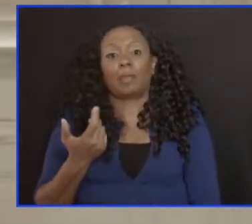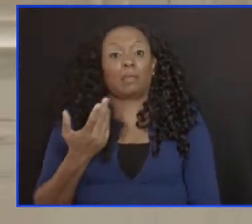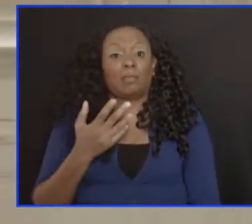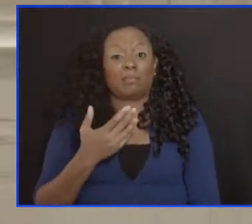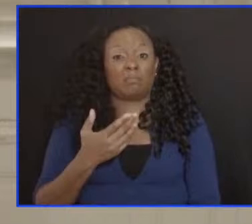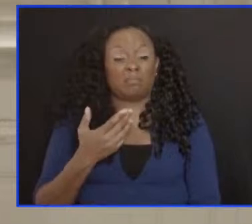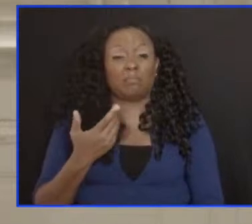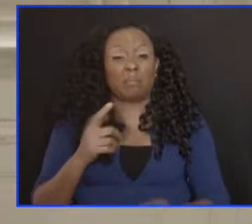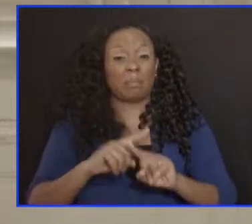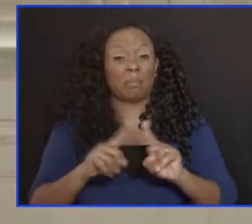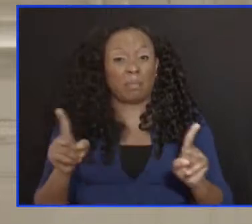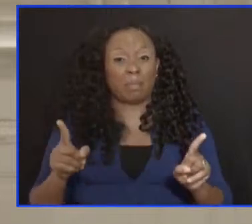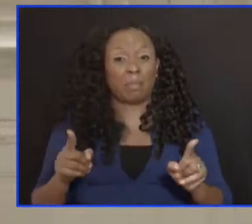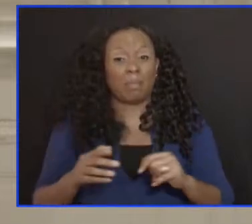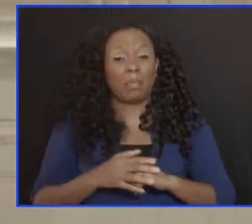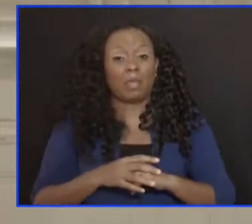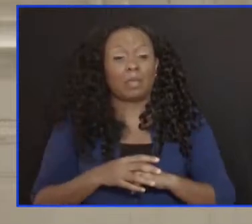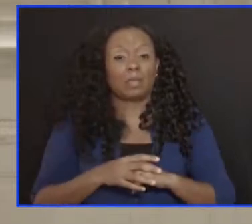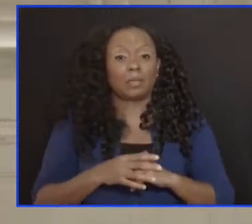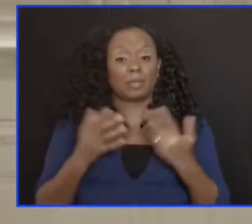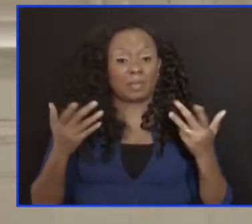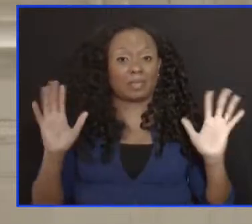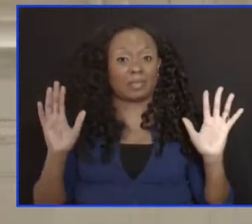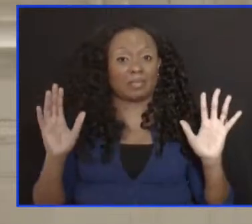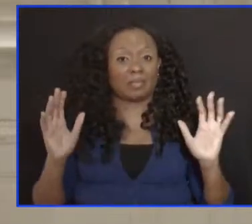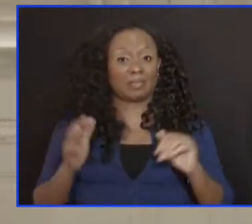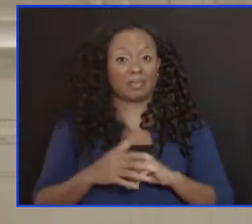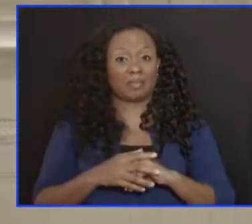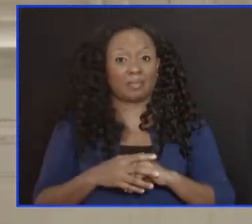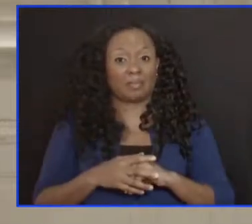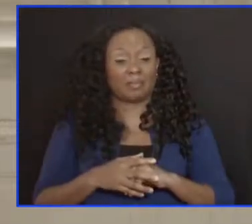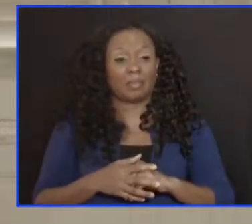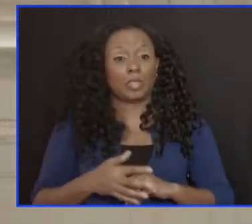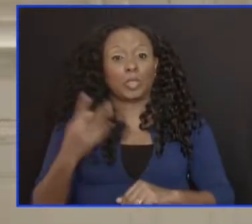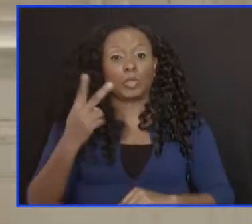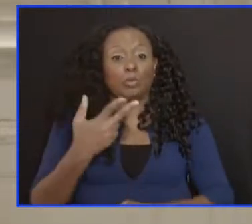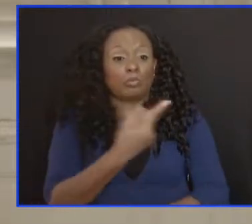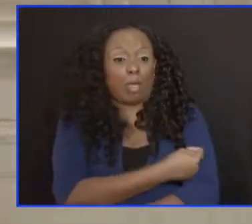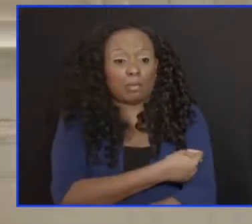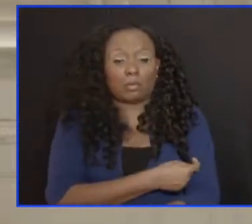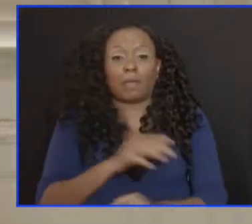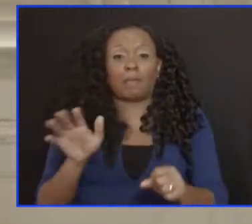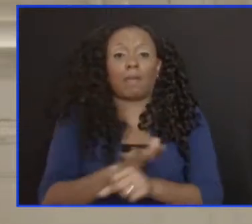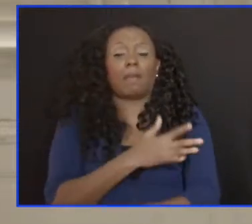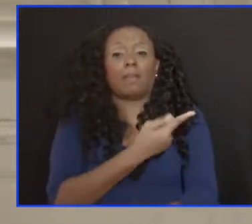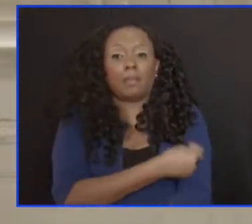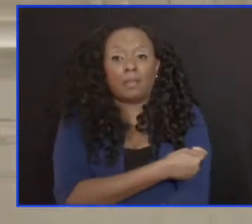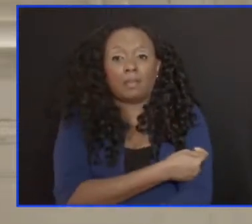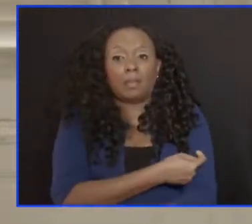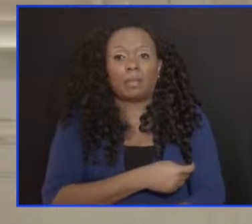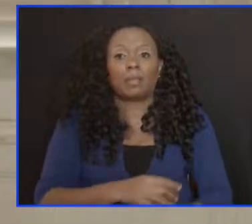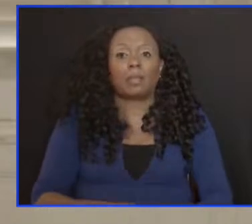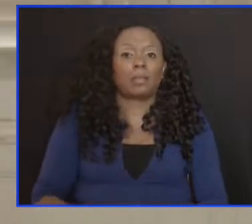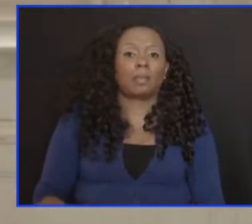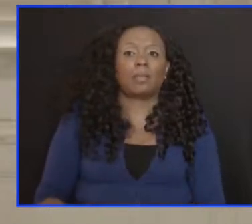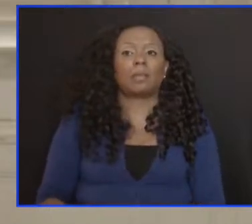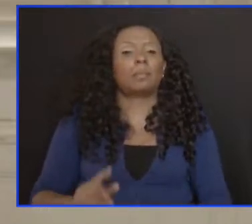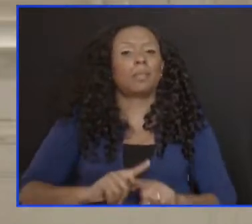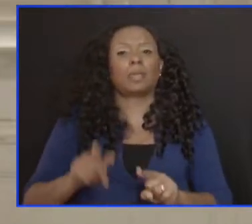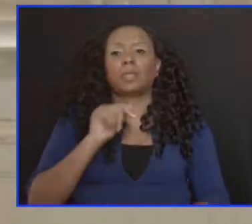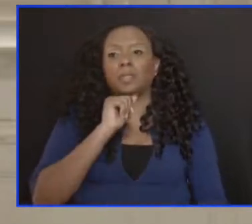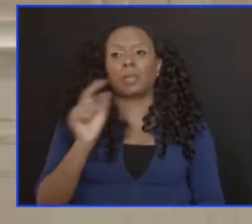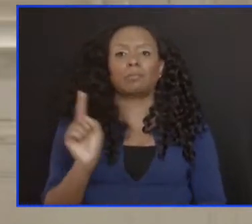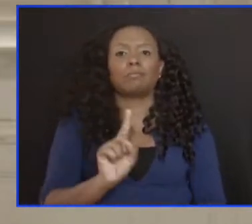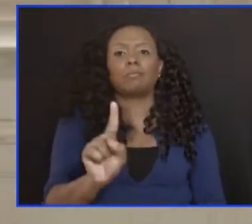get vaccinated. And they get vaccinated, they get the 2 shots, David, but somehow they've not made it back for their booster. But we